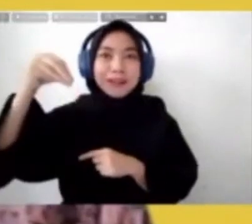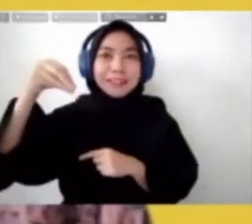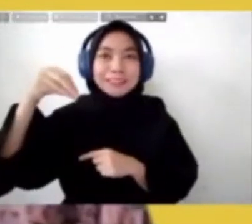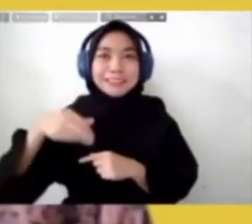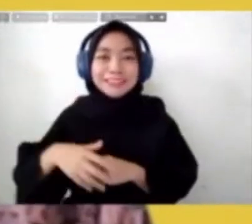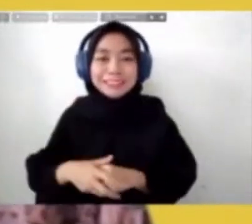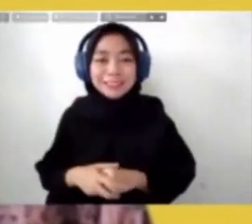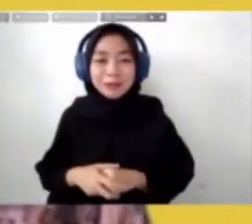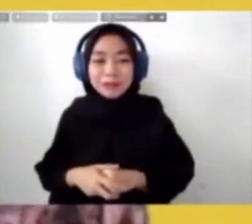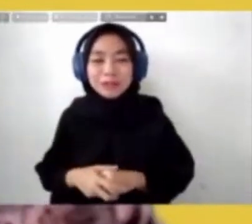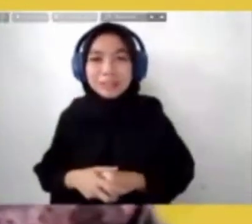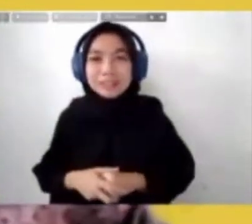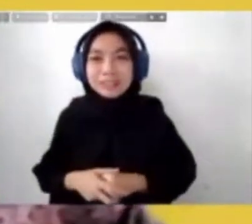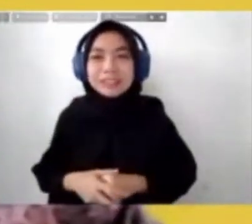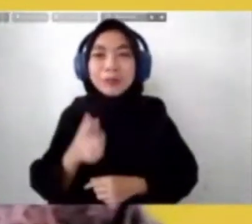but he tried to